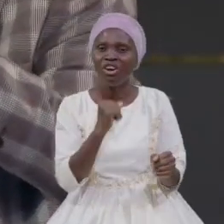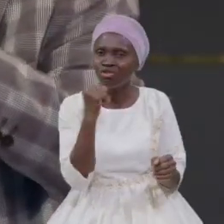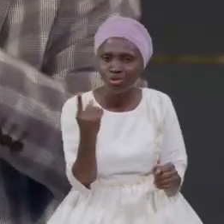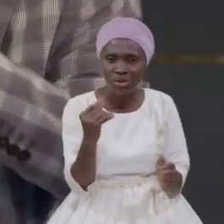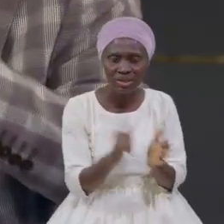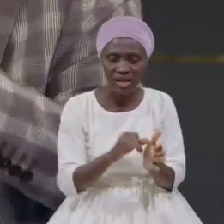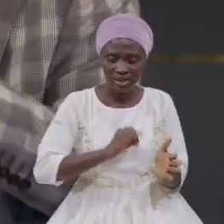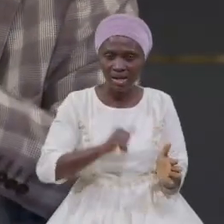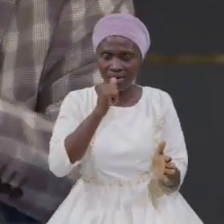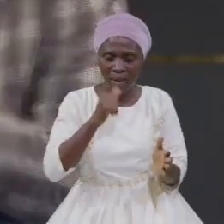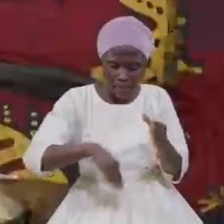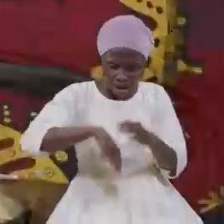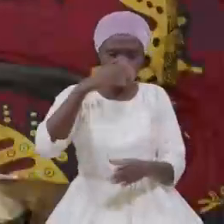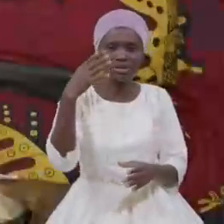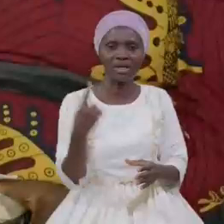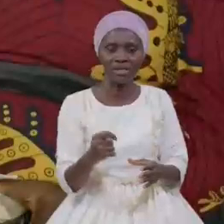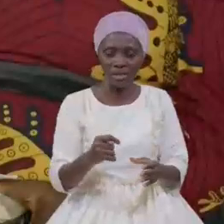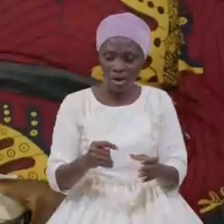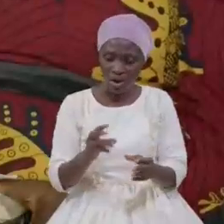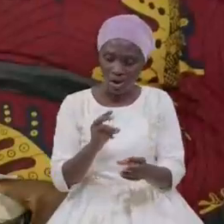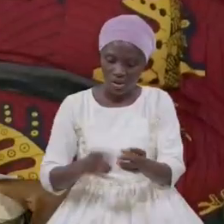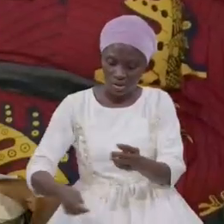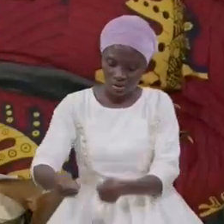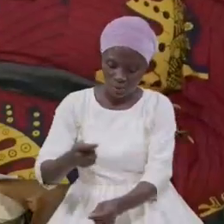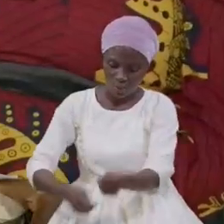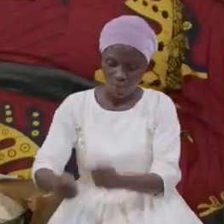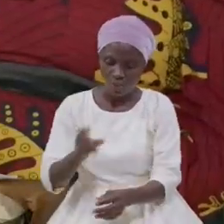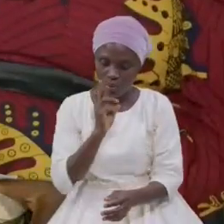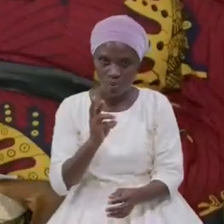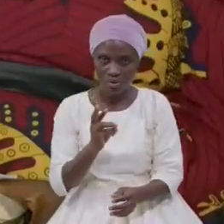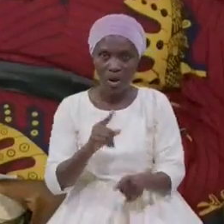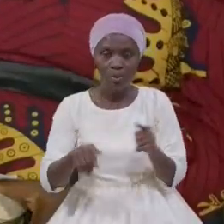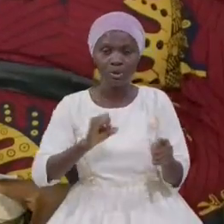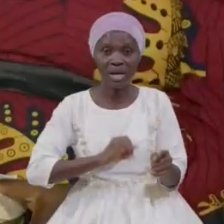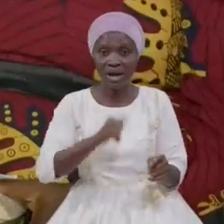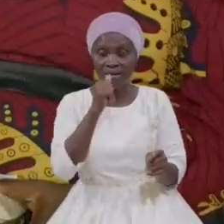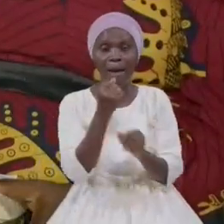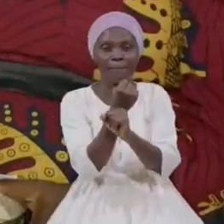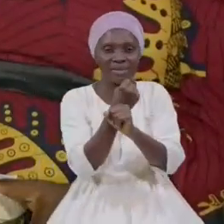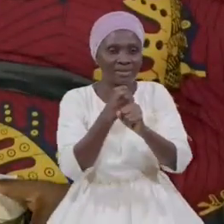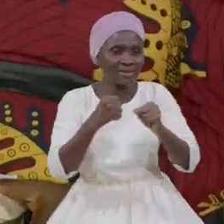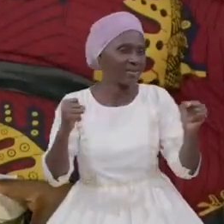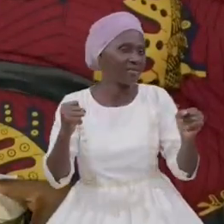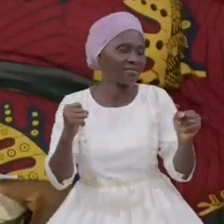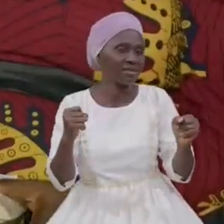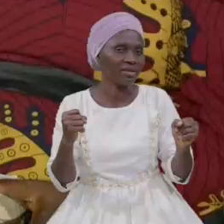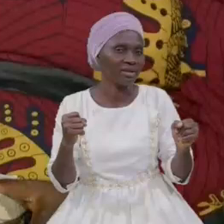am saved. That's what Christ does. Sins on the